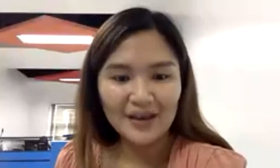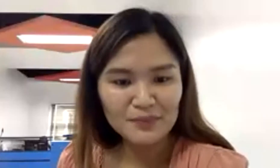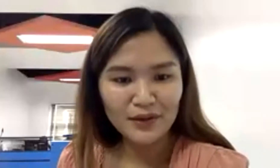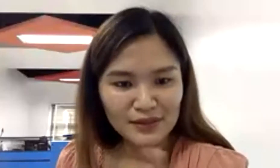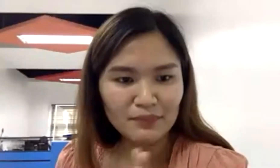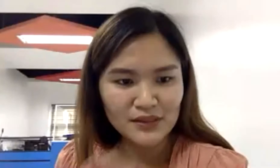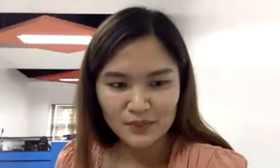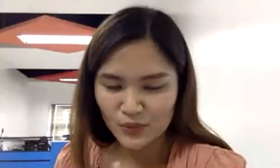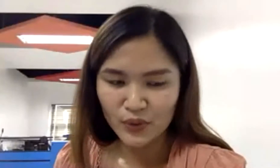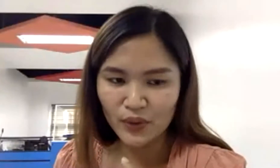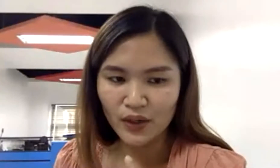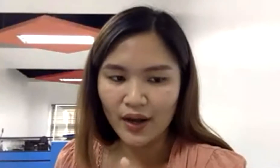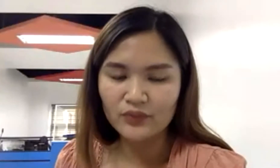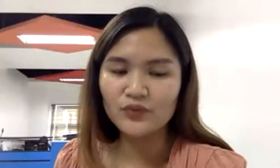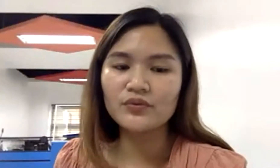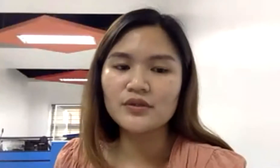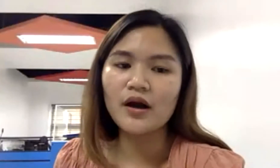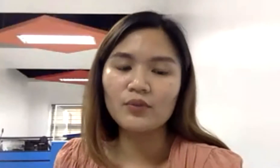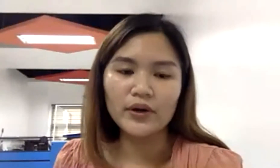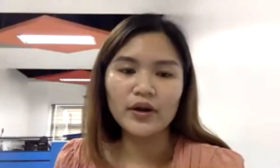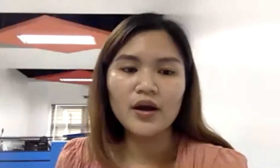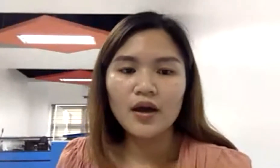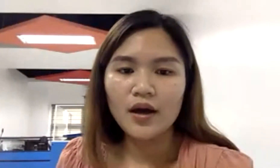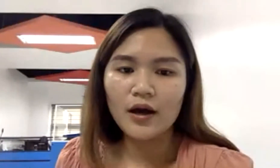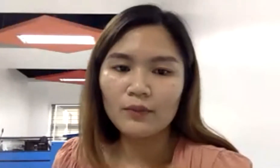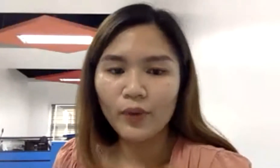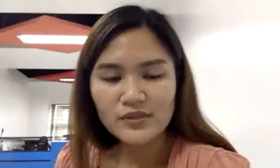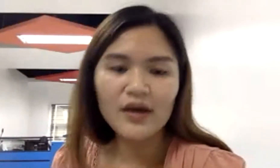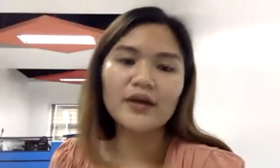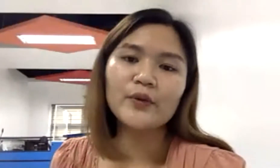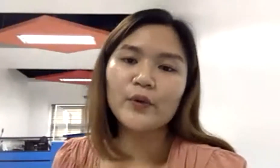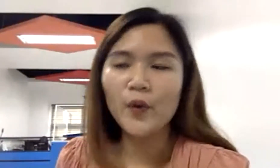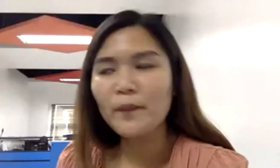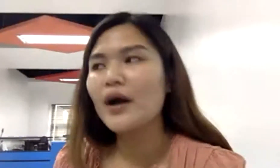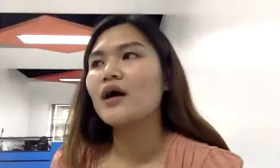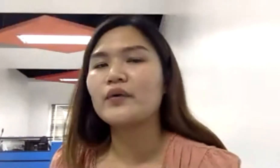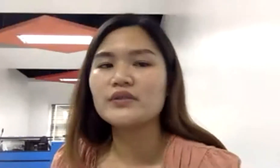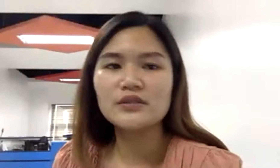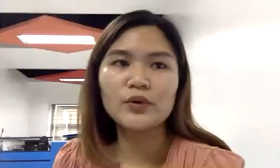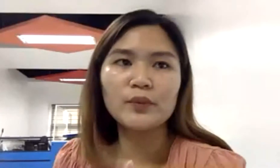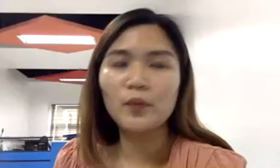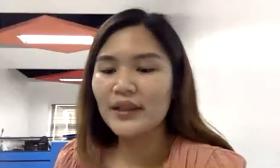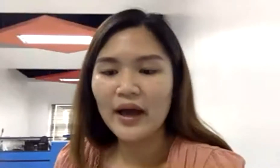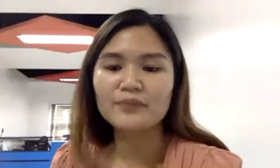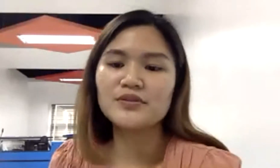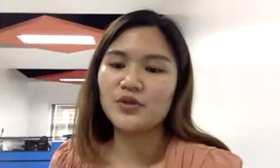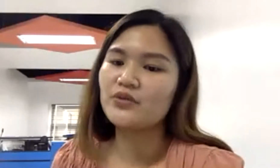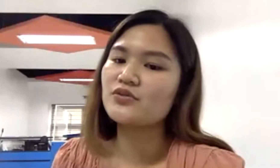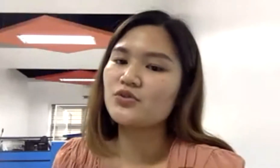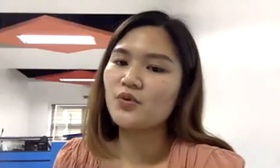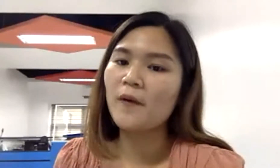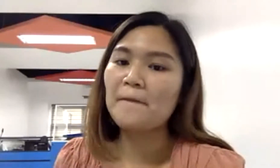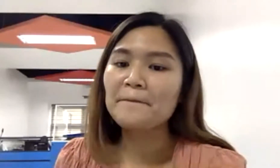nila yung mga step-by-step siguro ng how to use our website or OPAC or mobile apps.